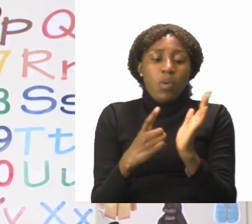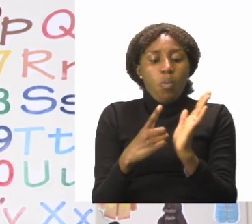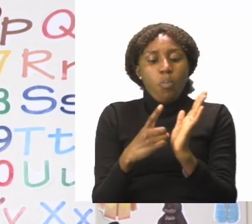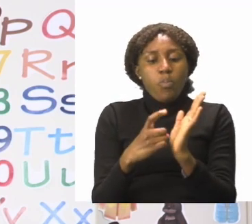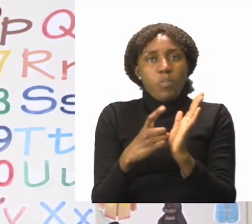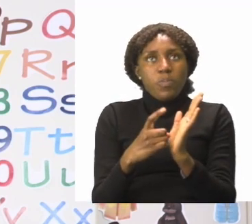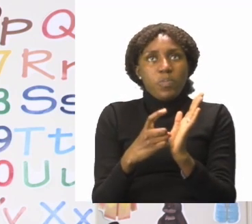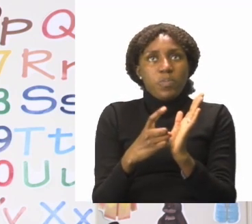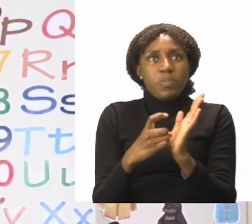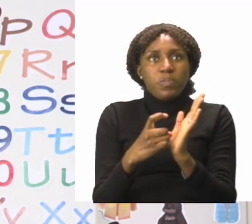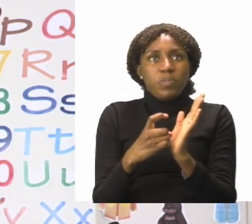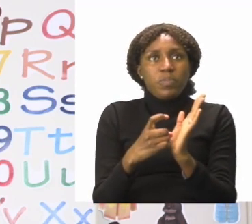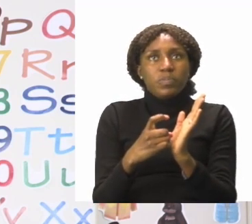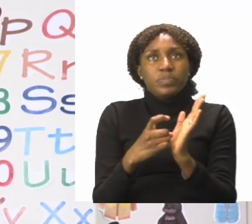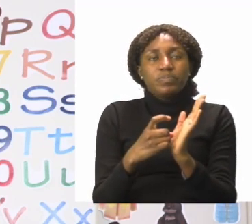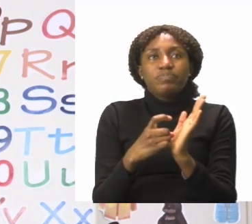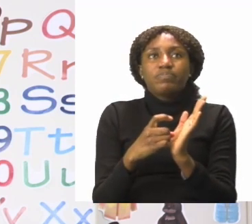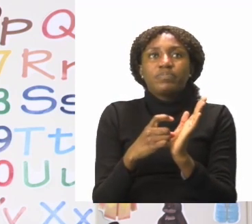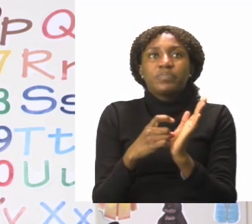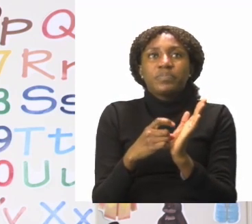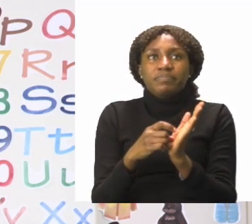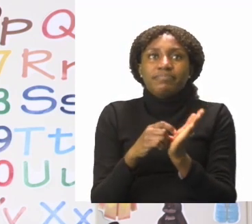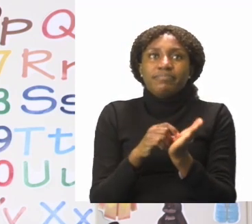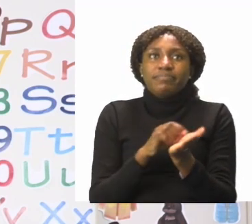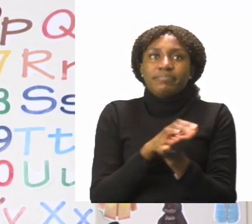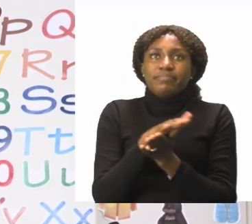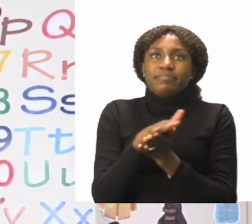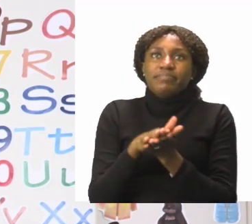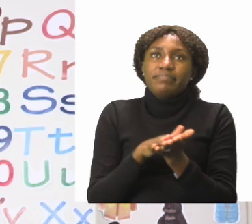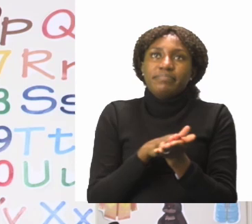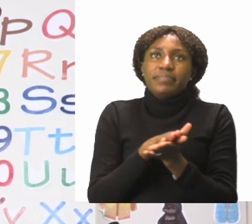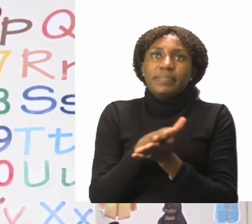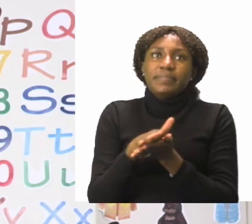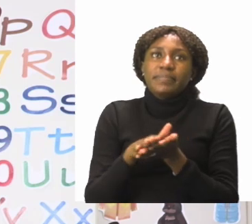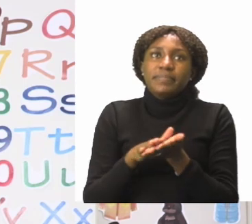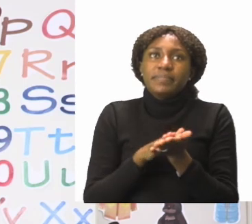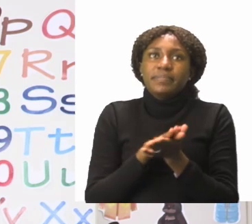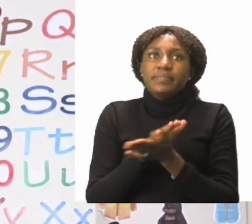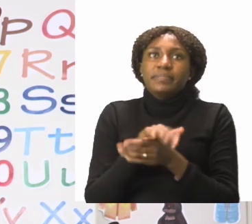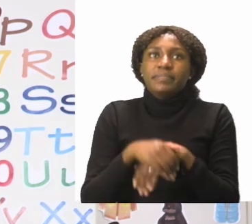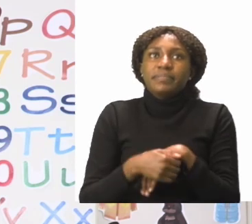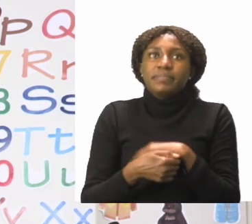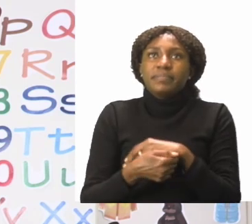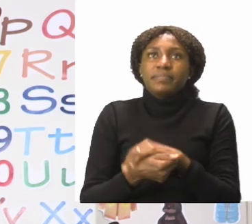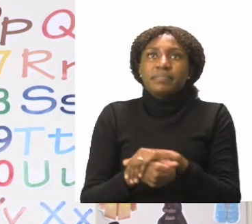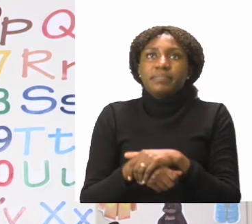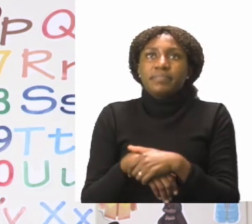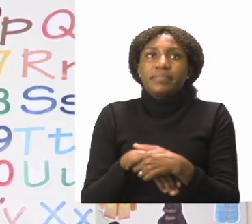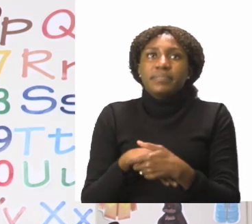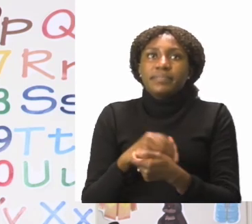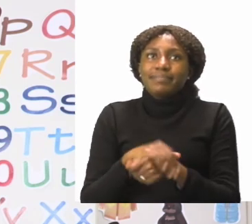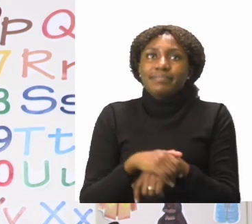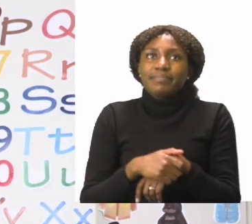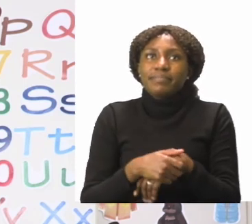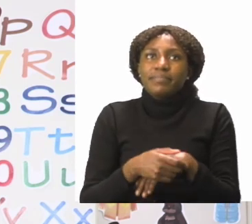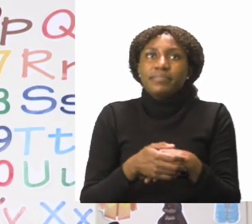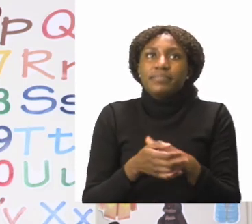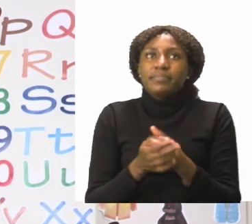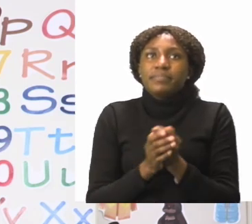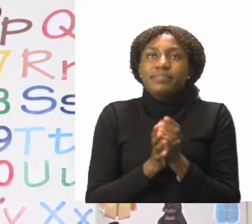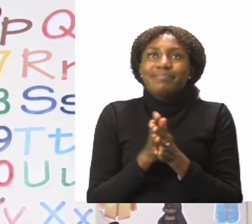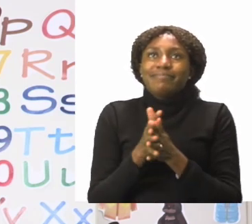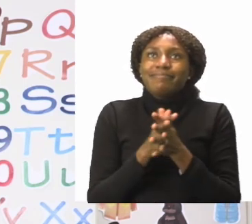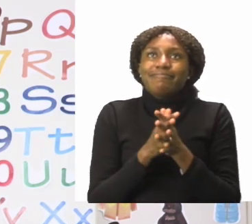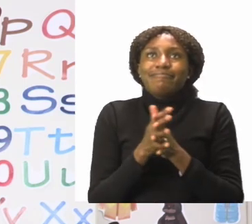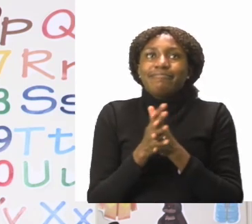our sanitizer, rub a little bit inside our hands, around our hands,